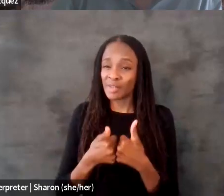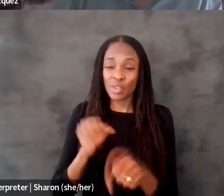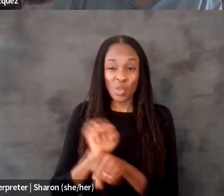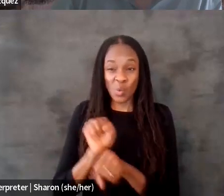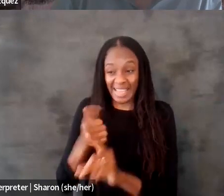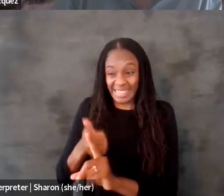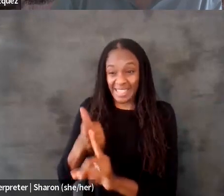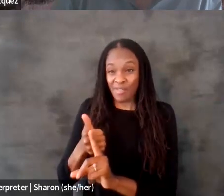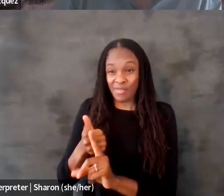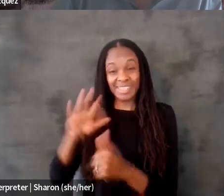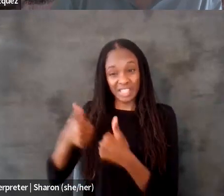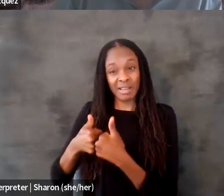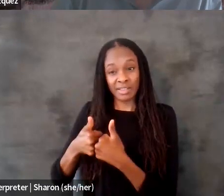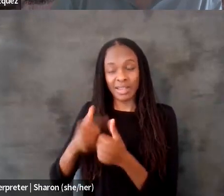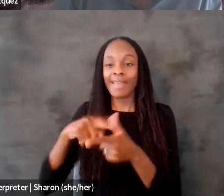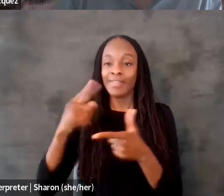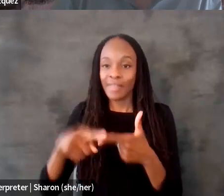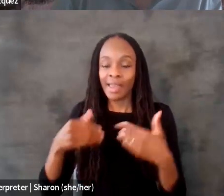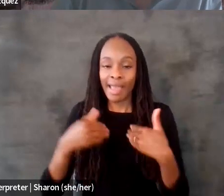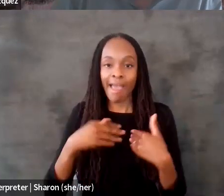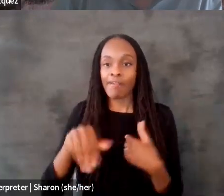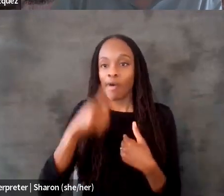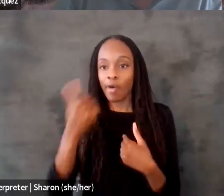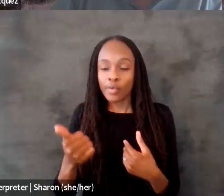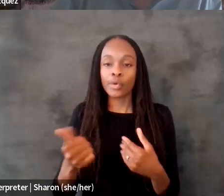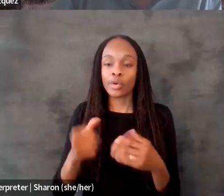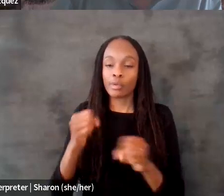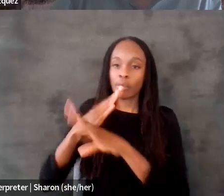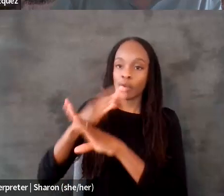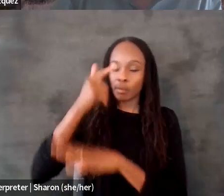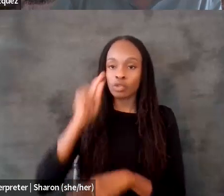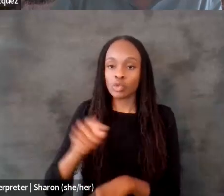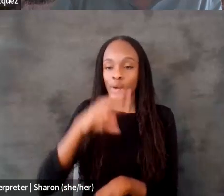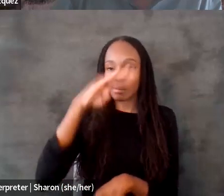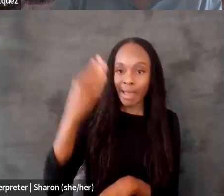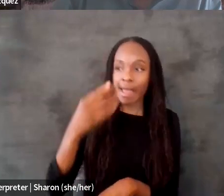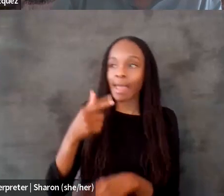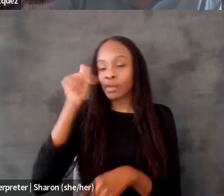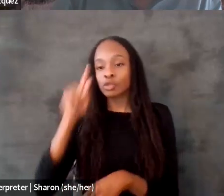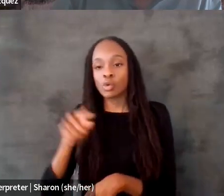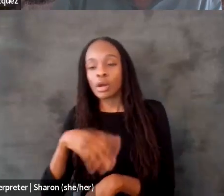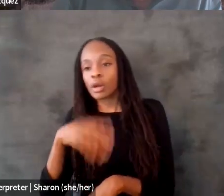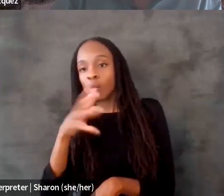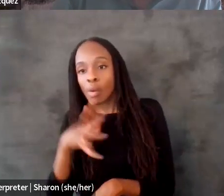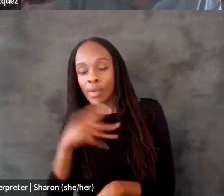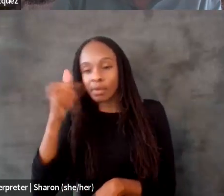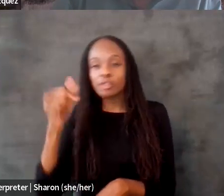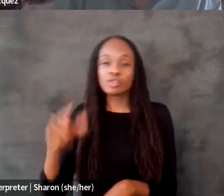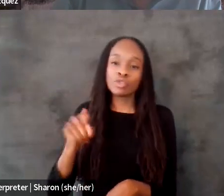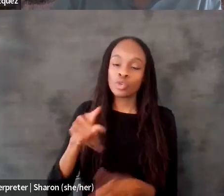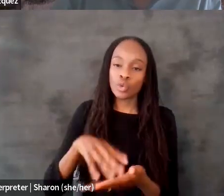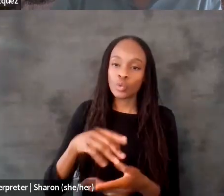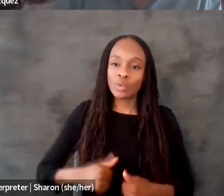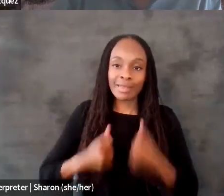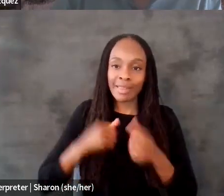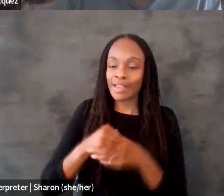of itself is challenging. And then there are these additional barriers because you're Black, because you're a woman, because you live in a red state, because you live, and so I think it's